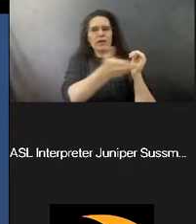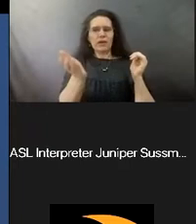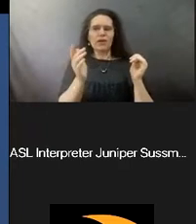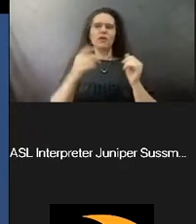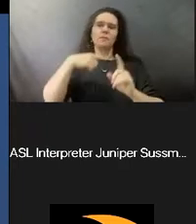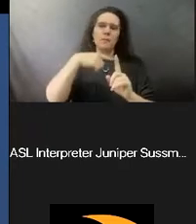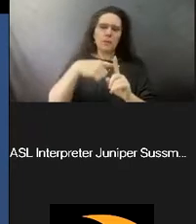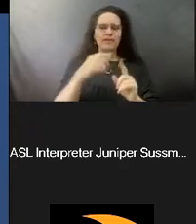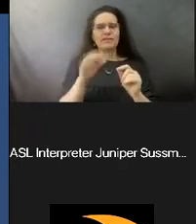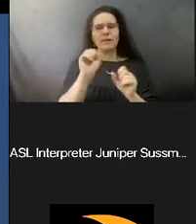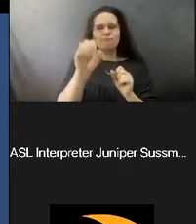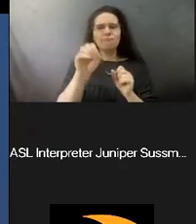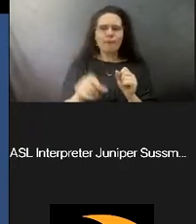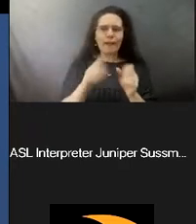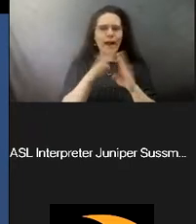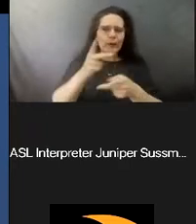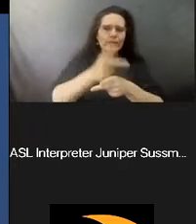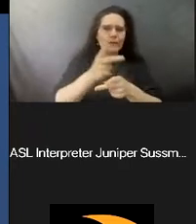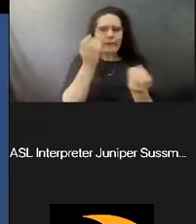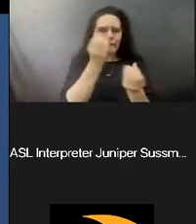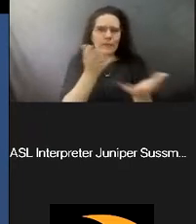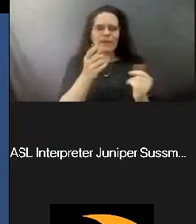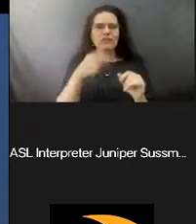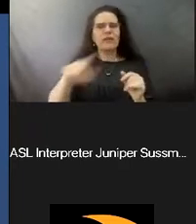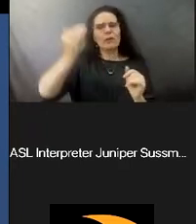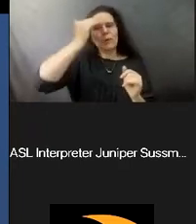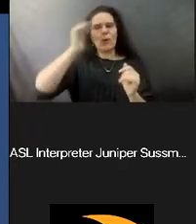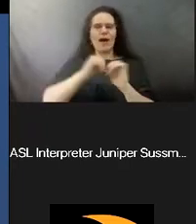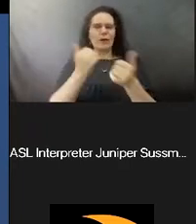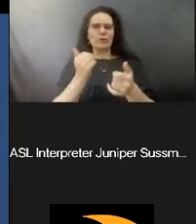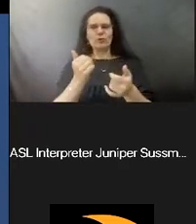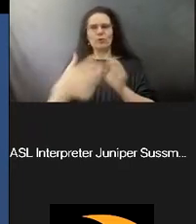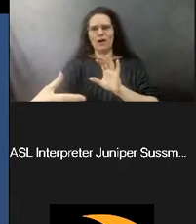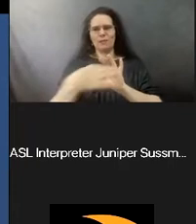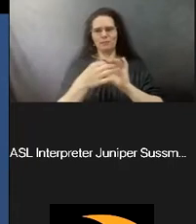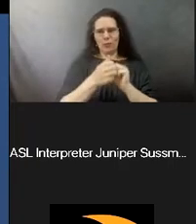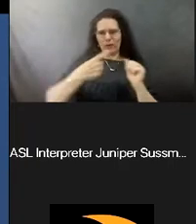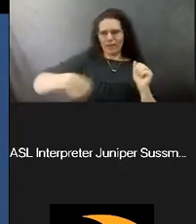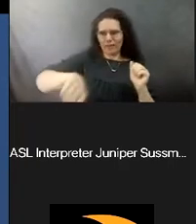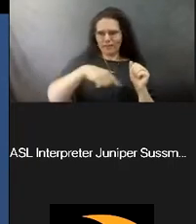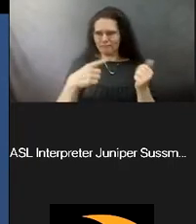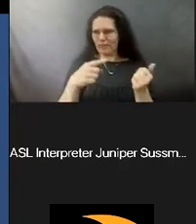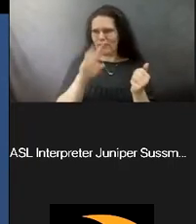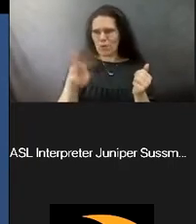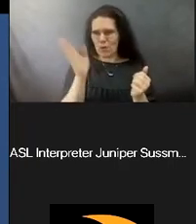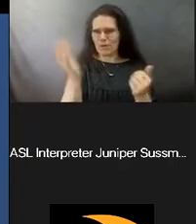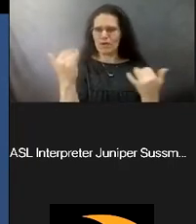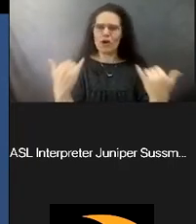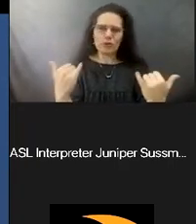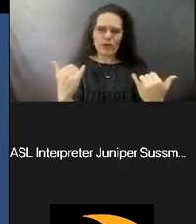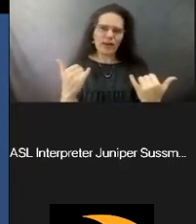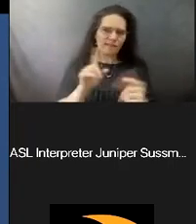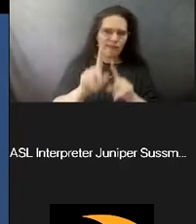of information so that you understand how you can better engage as an audience with our subject matter experts and who are panelists on